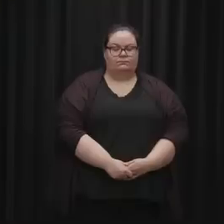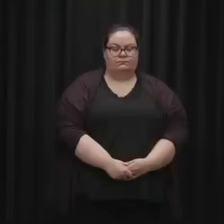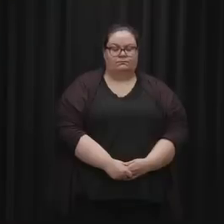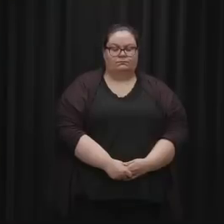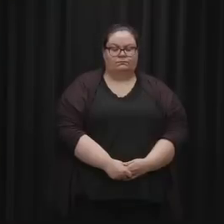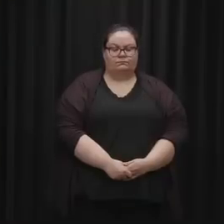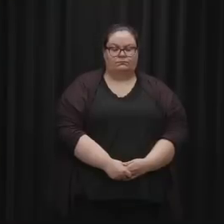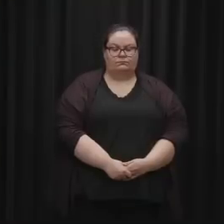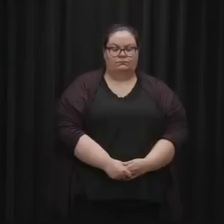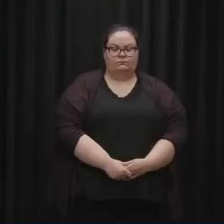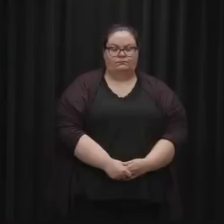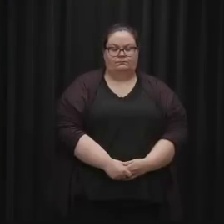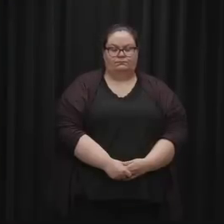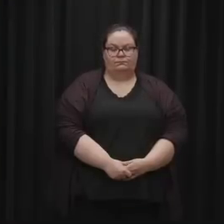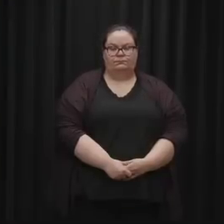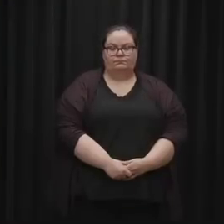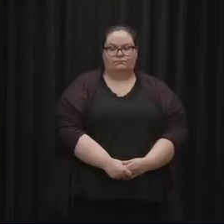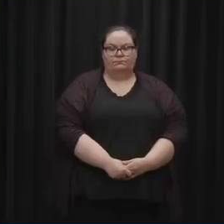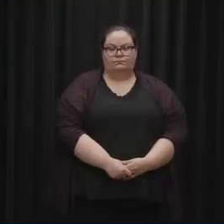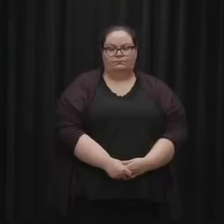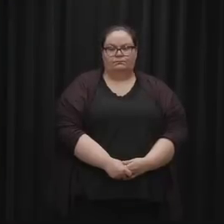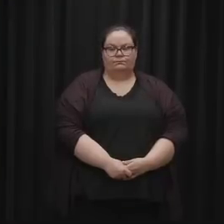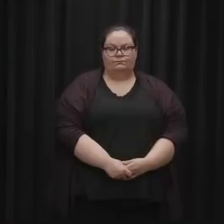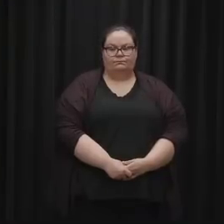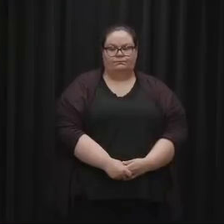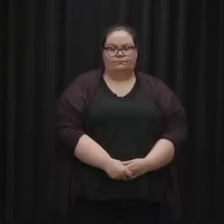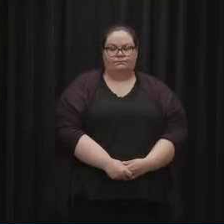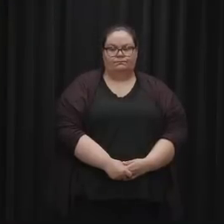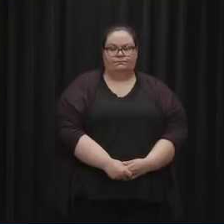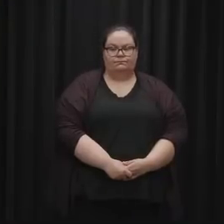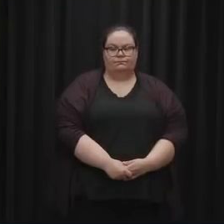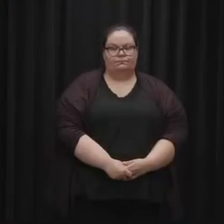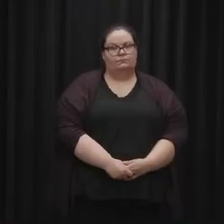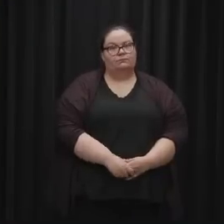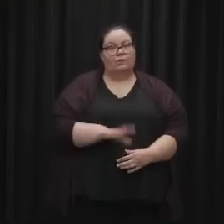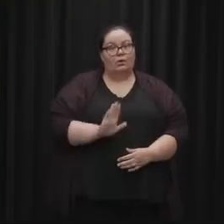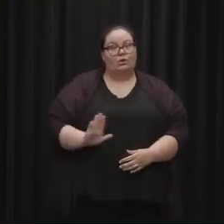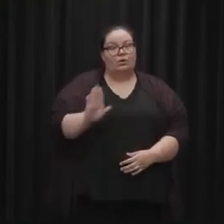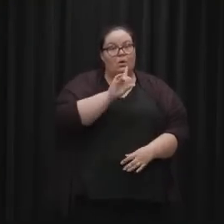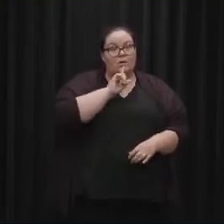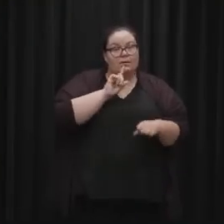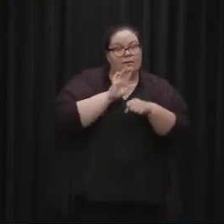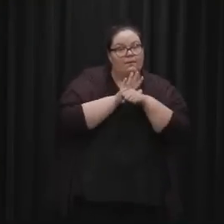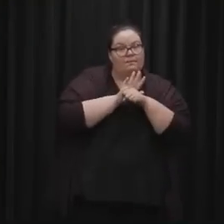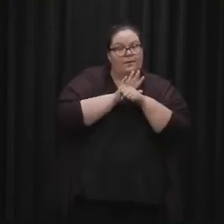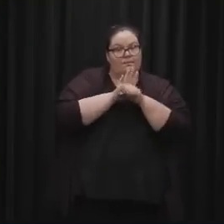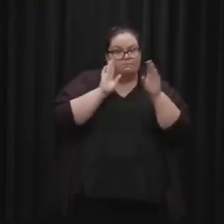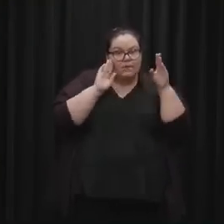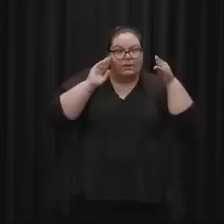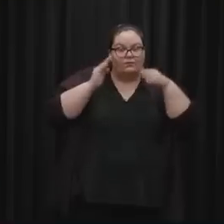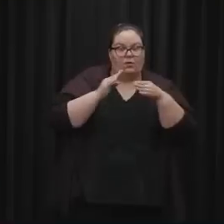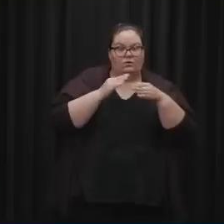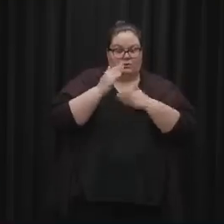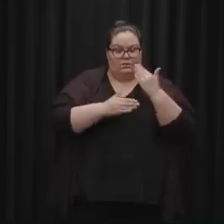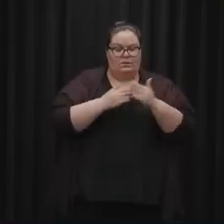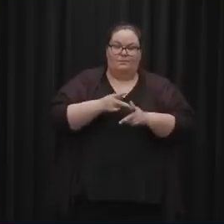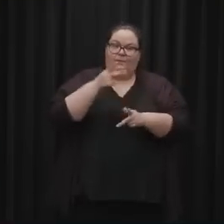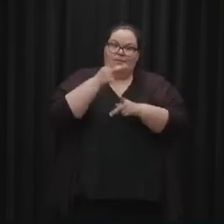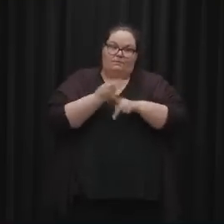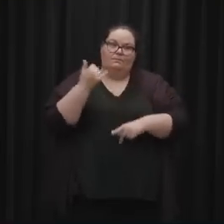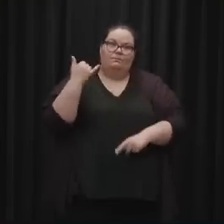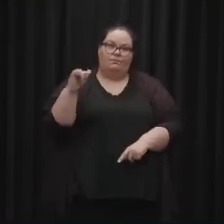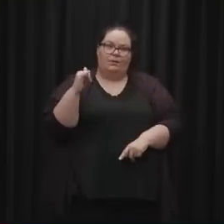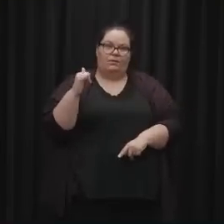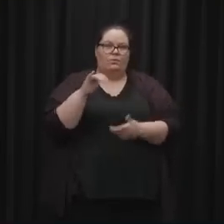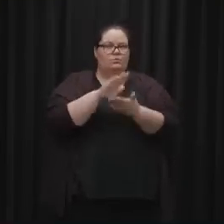continue to work together, we can keep it there. have kept us at this level over the summer and enabled